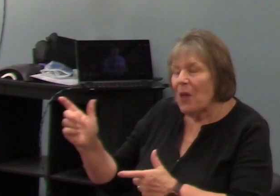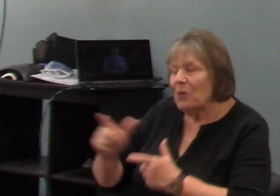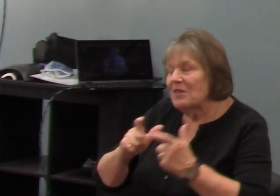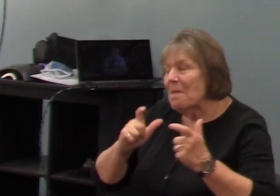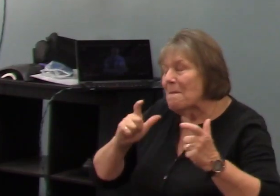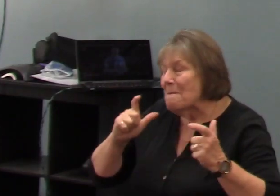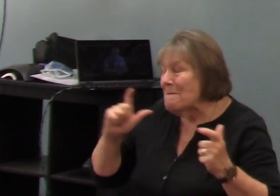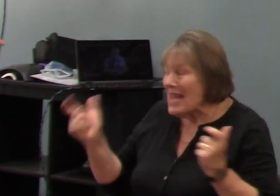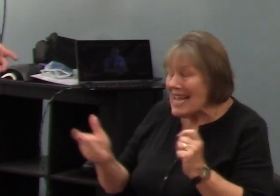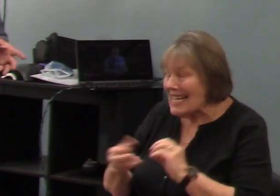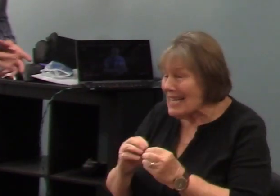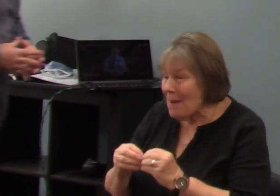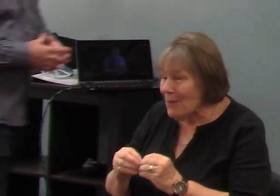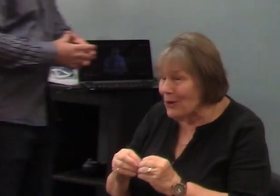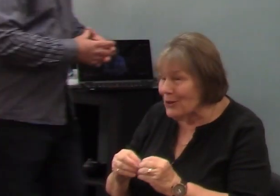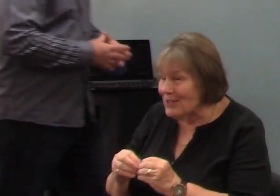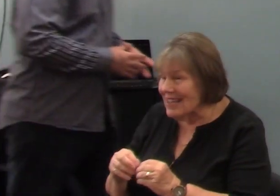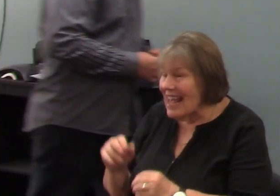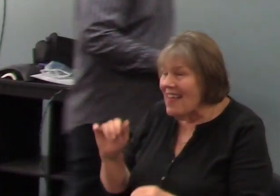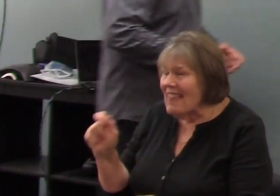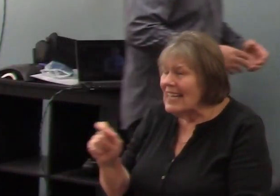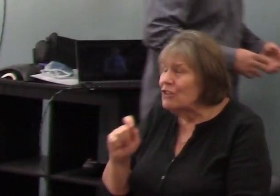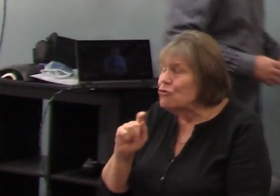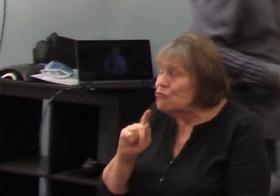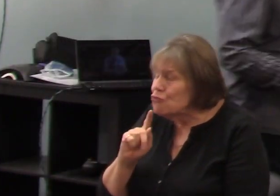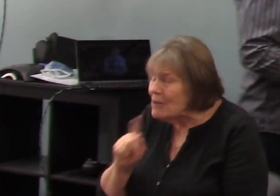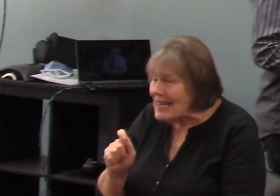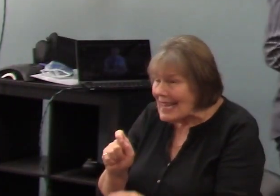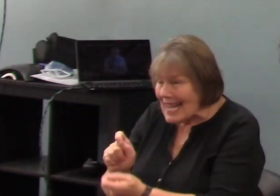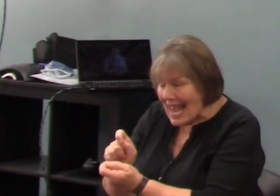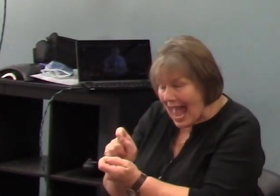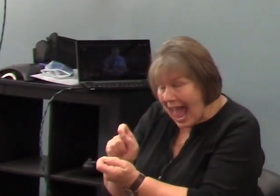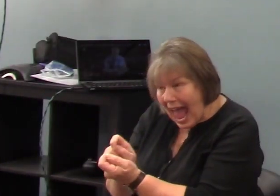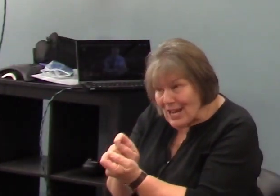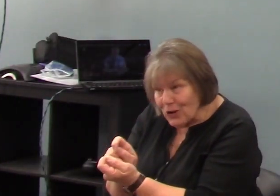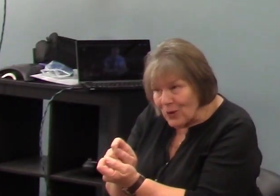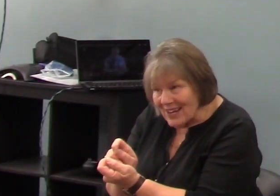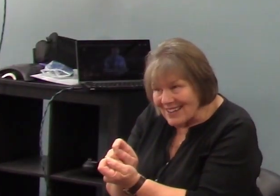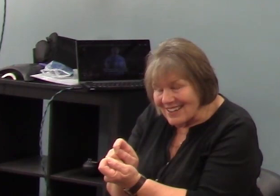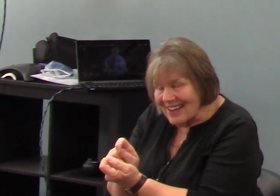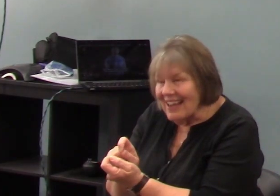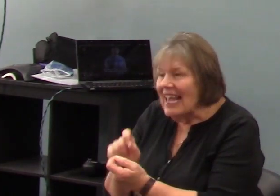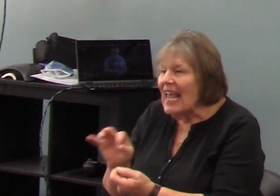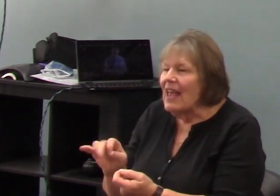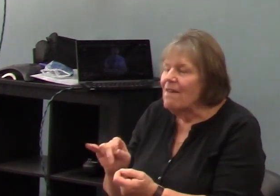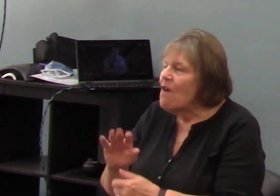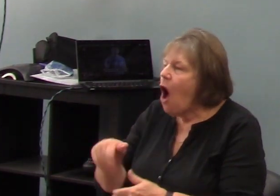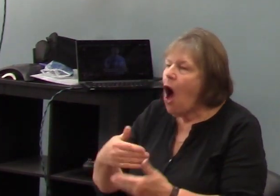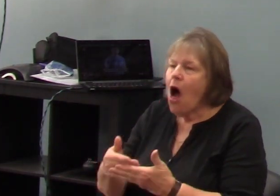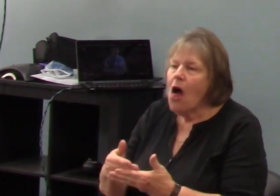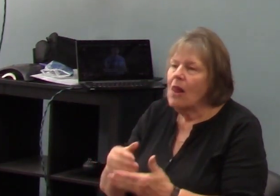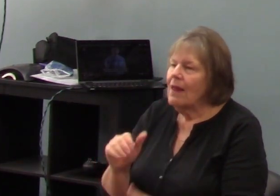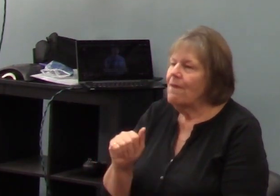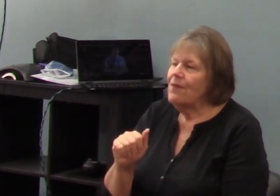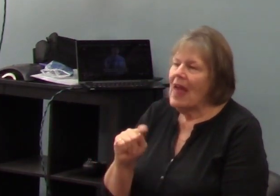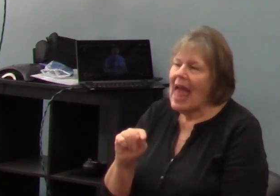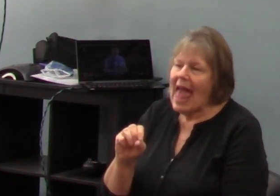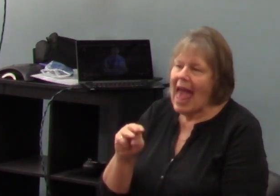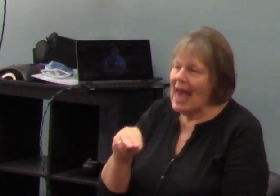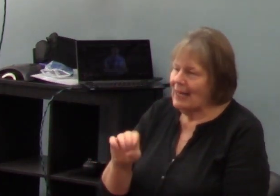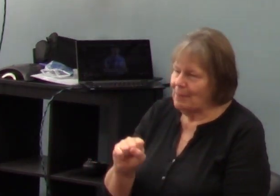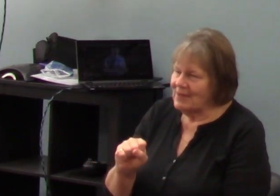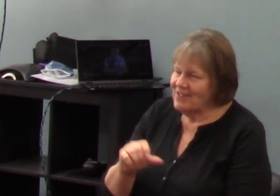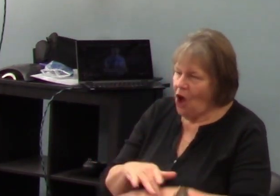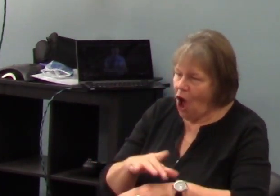That's really, really, really accurate. All right, if you were to line up all the atoms on Earth